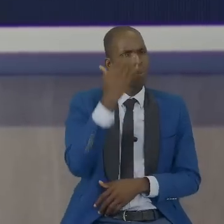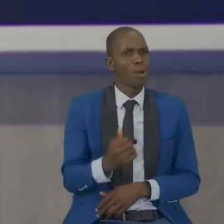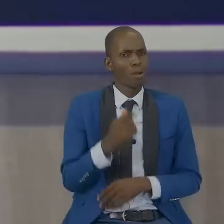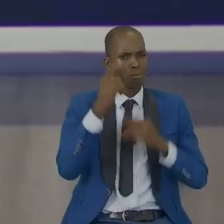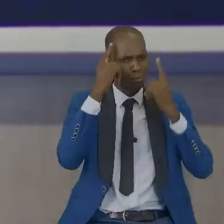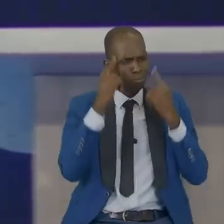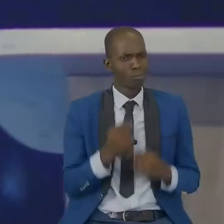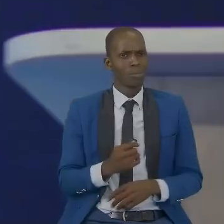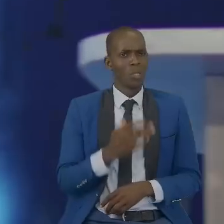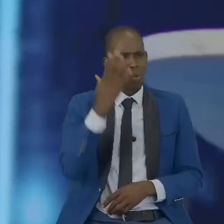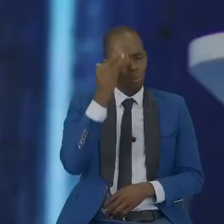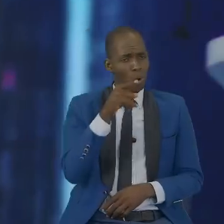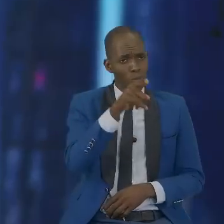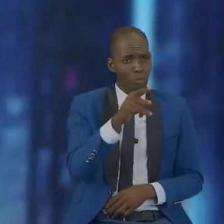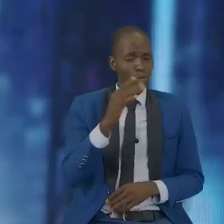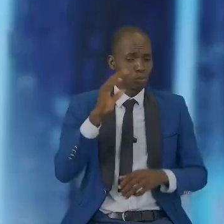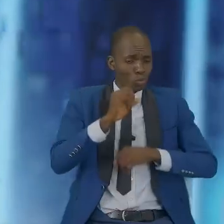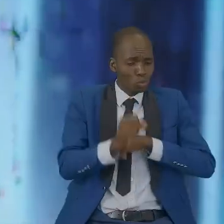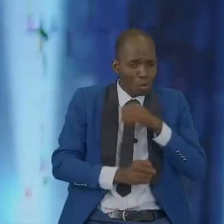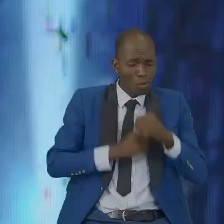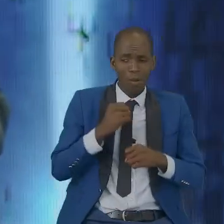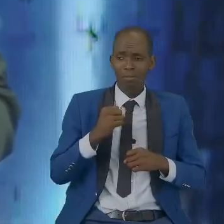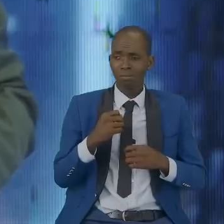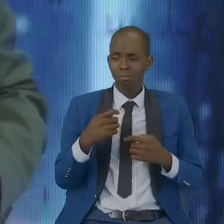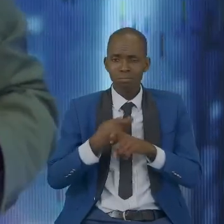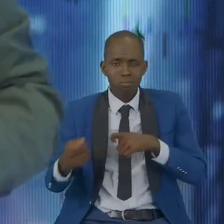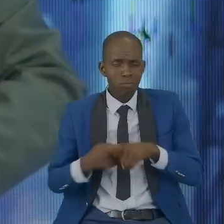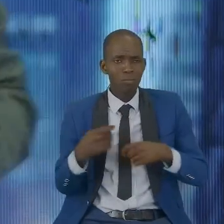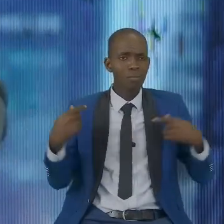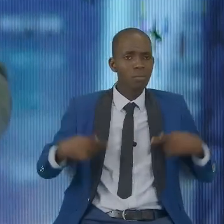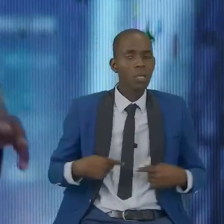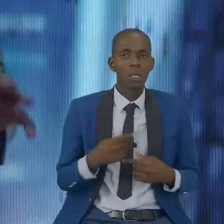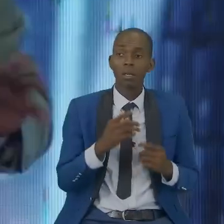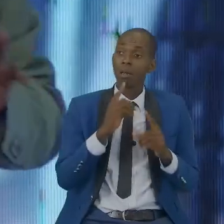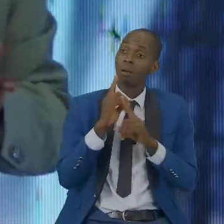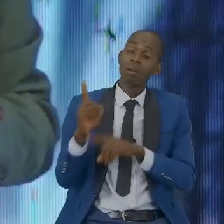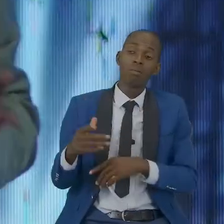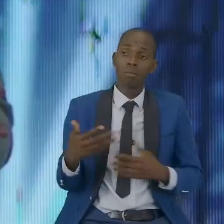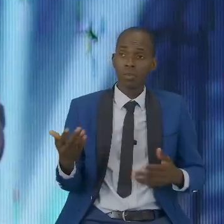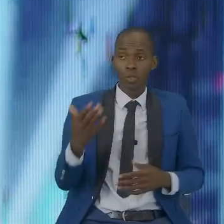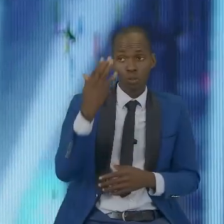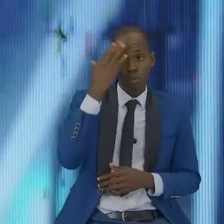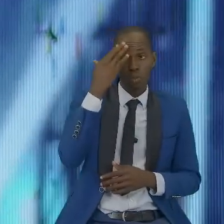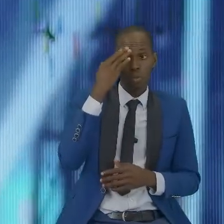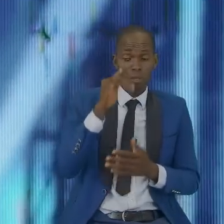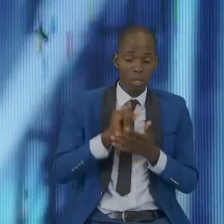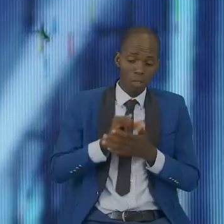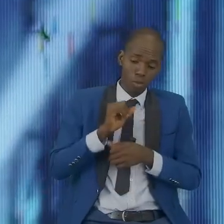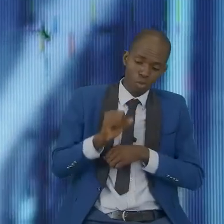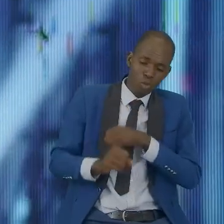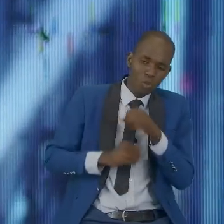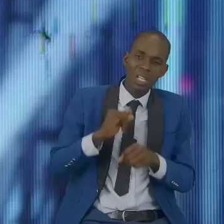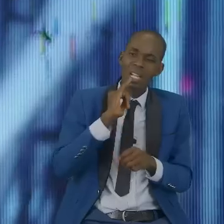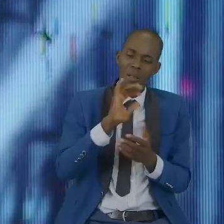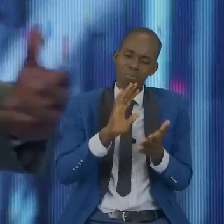why will you choose to suffer affliction? He said, you know, affliction is like